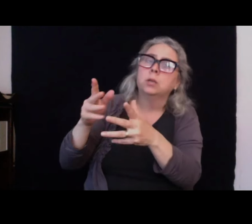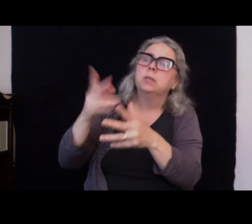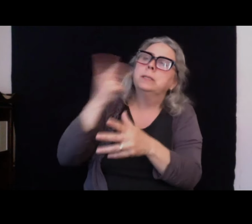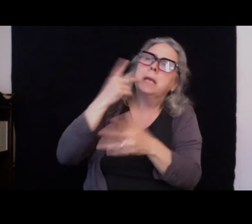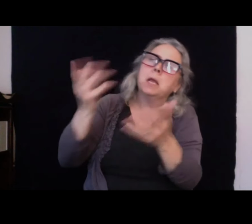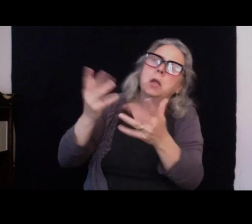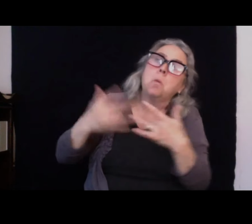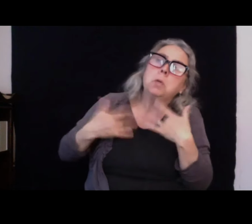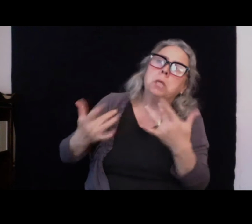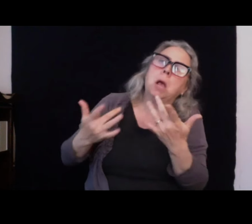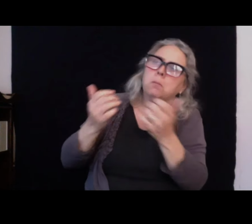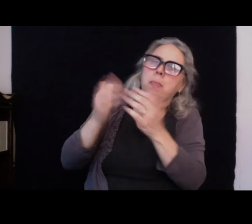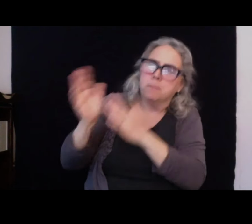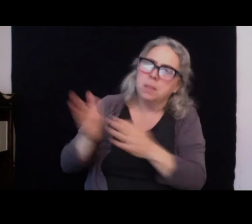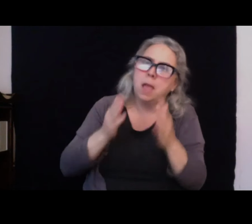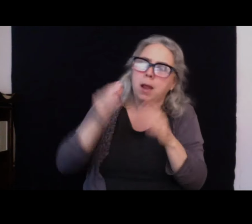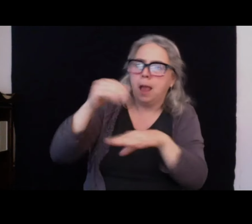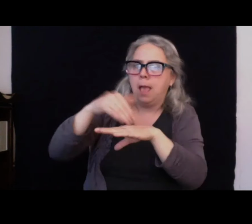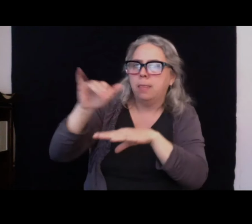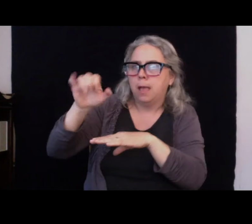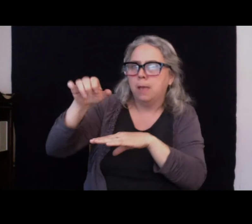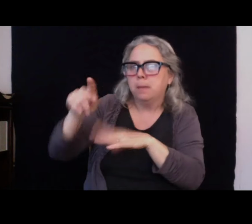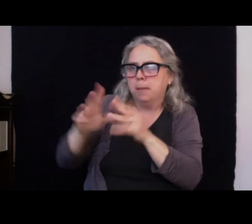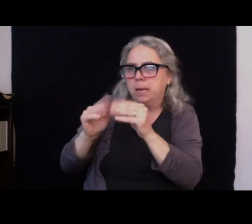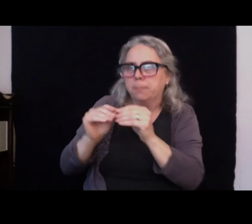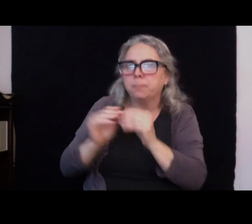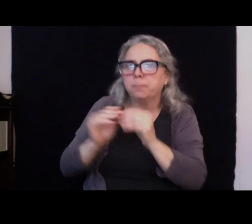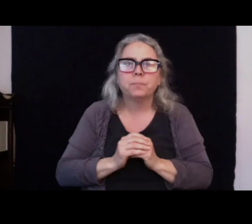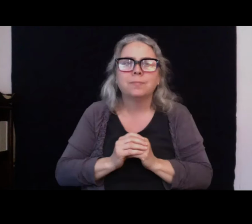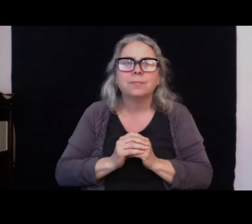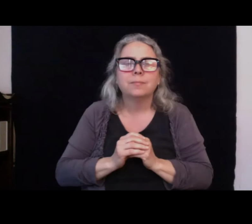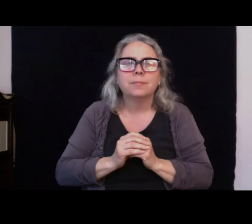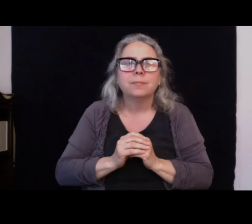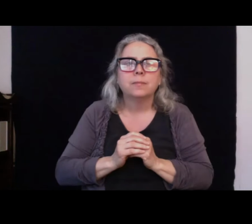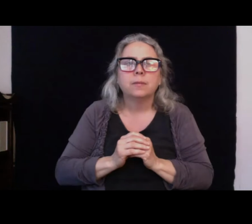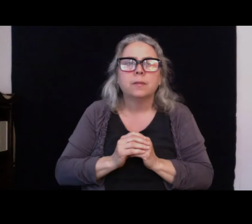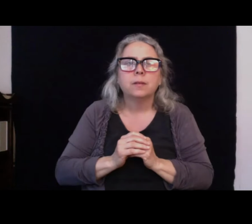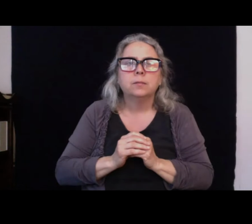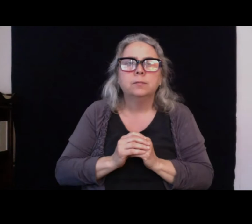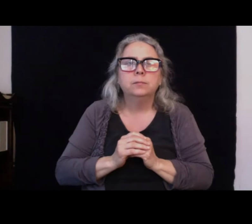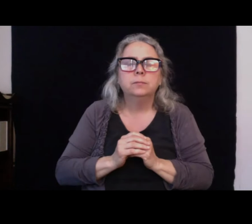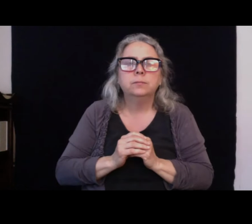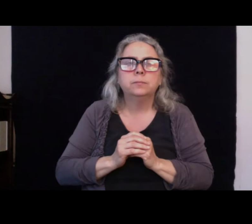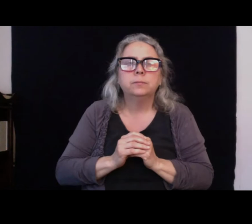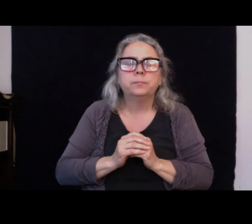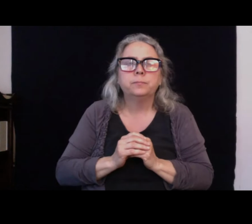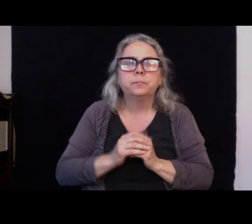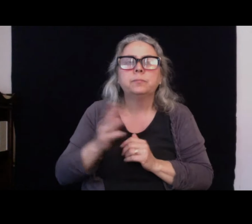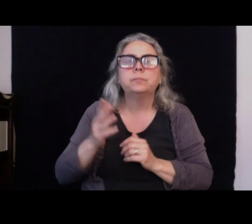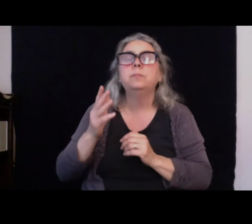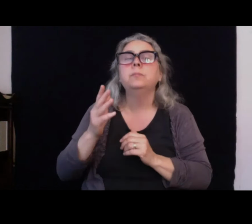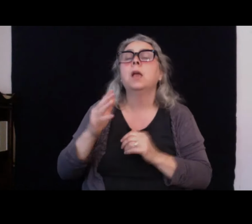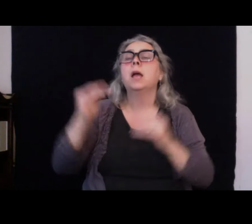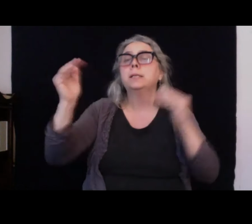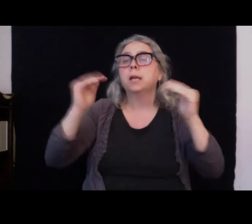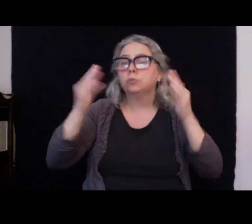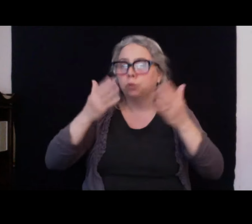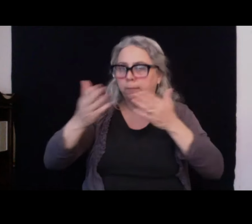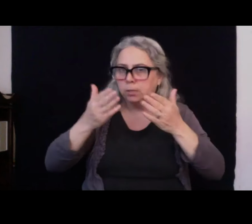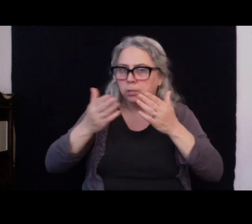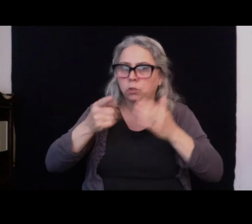they're at with that in the planning. Oh, the Katie Beckett research. So adult services,